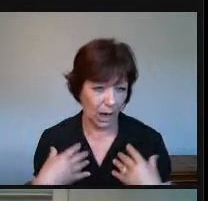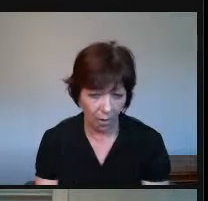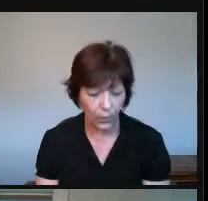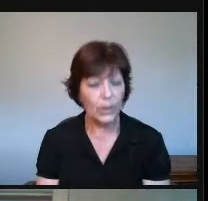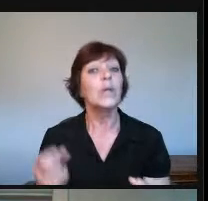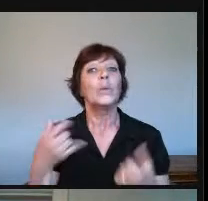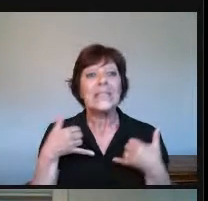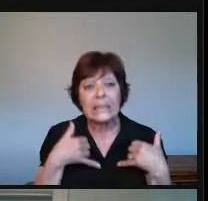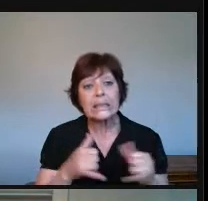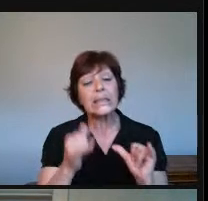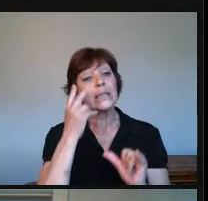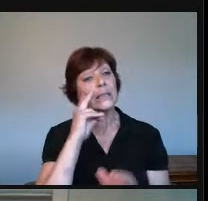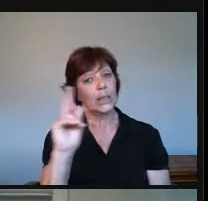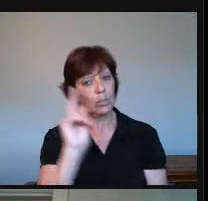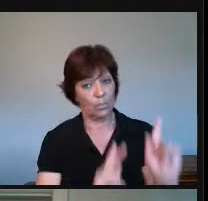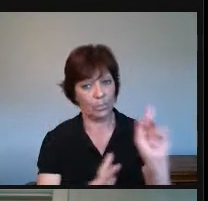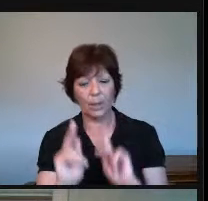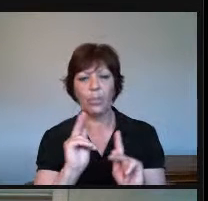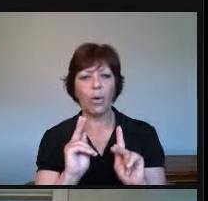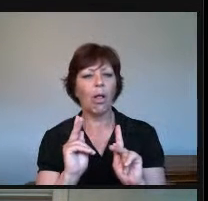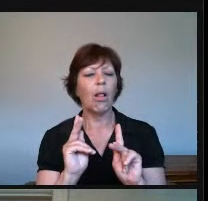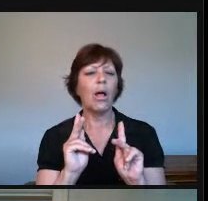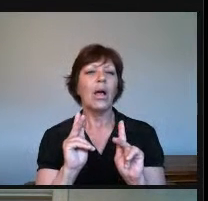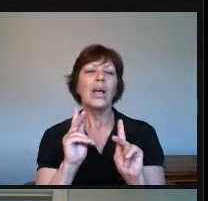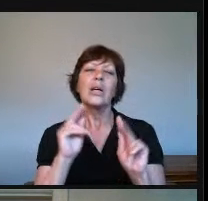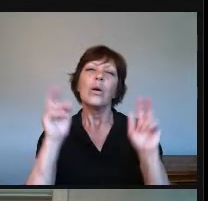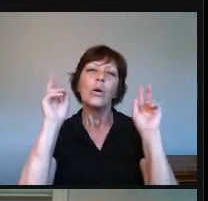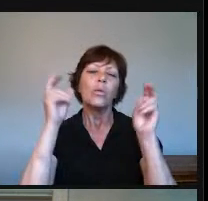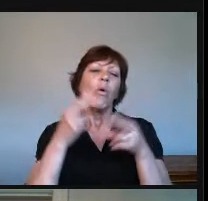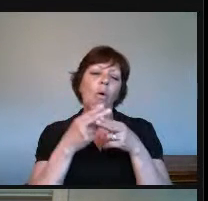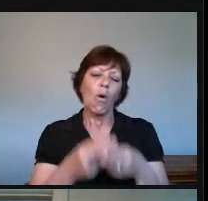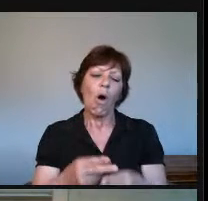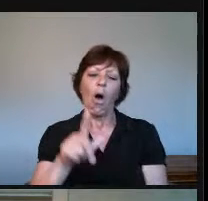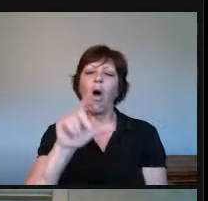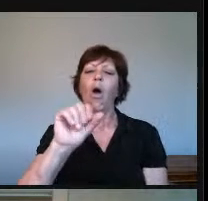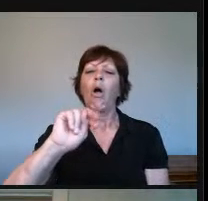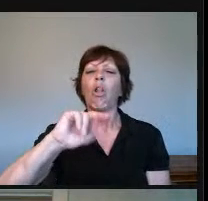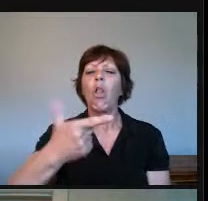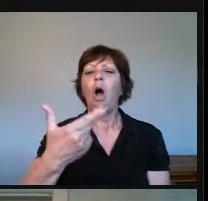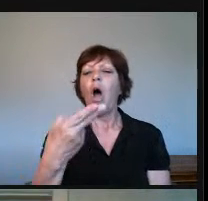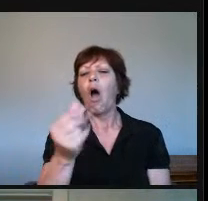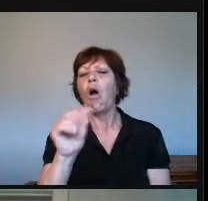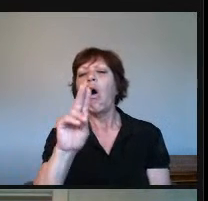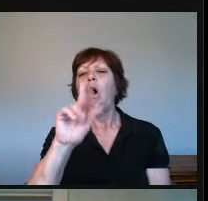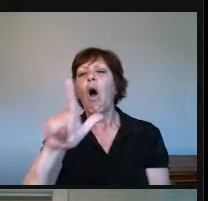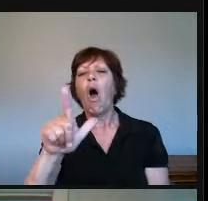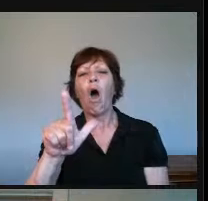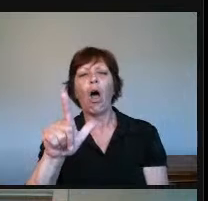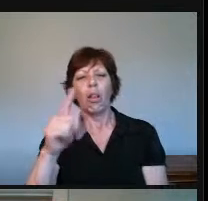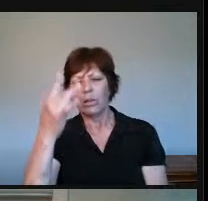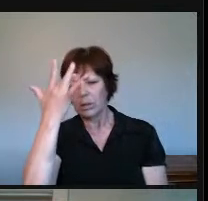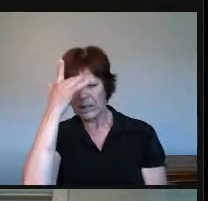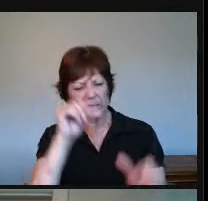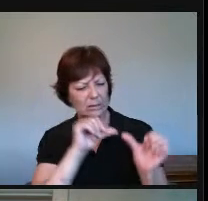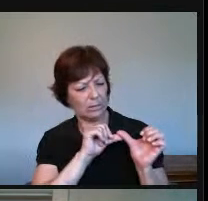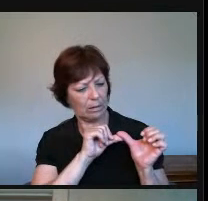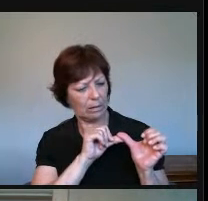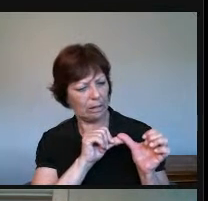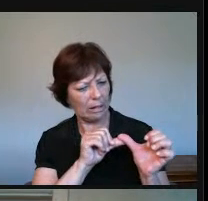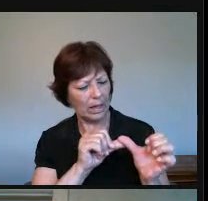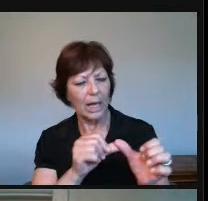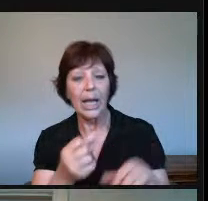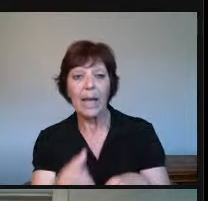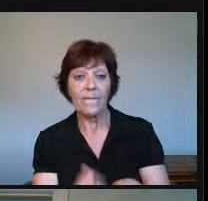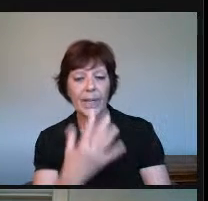seeing people who have long-haul illness that affects memory, it affects the